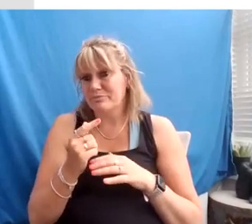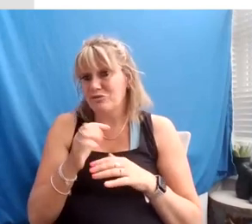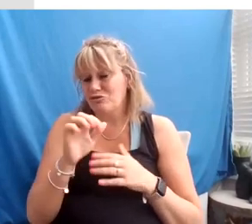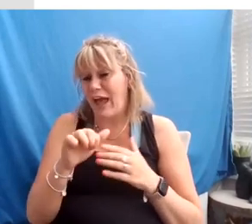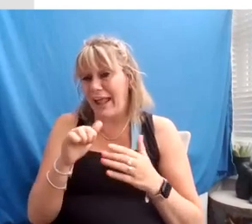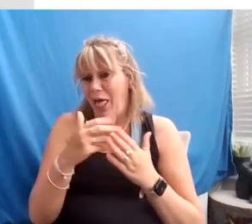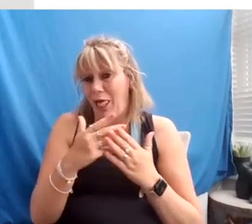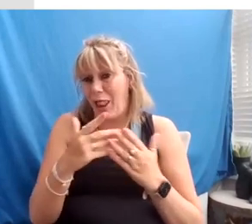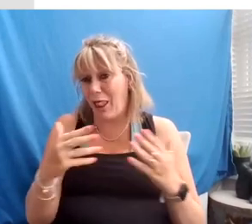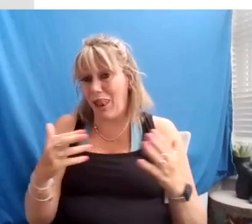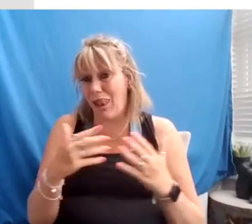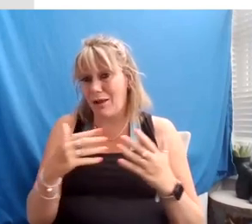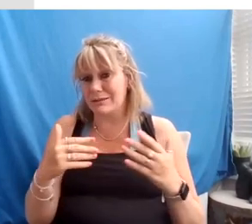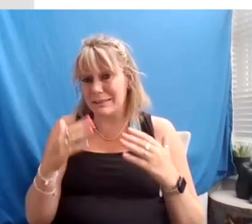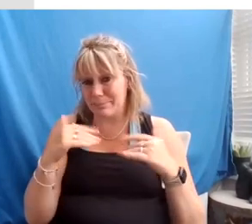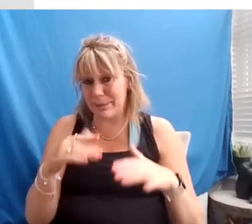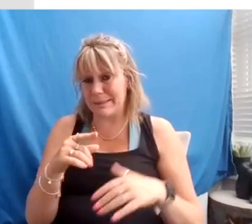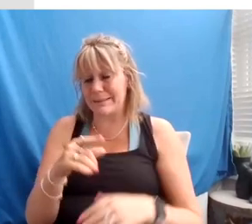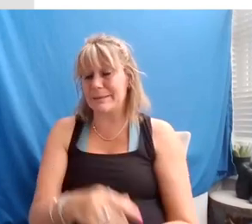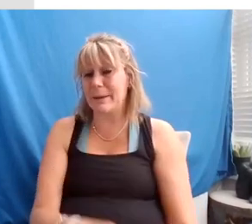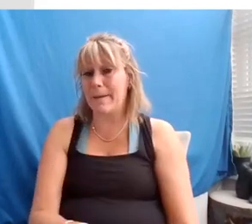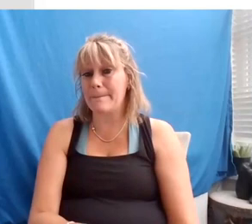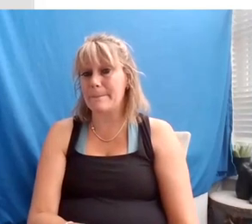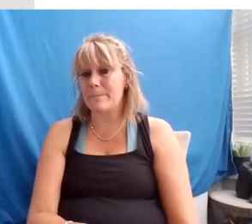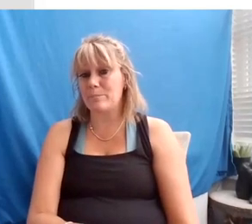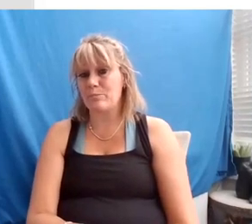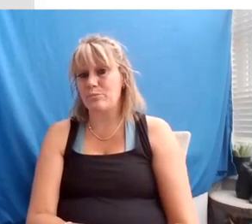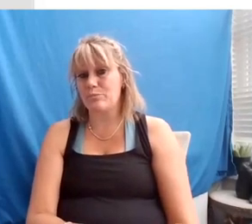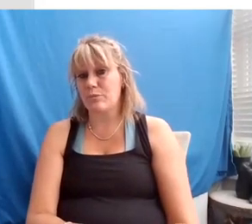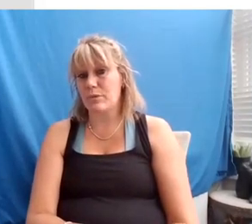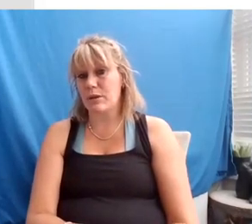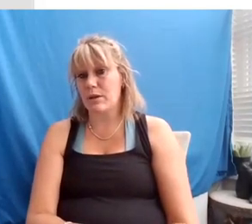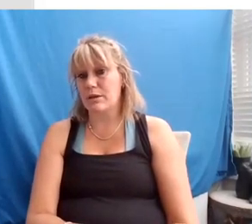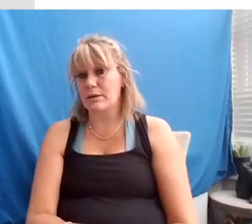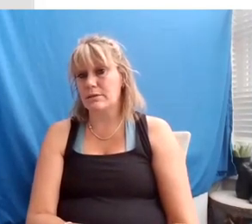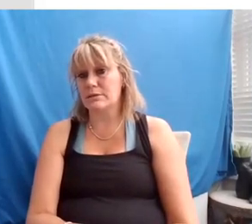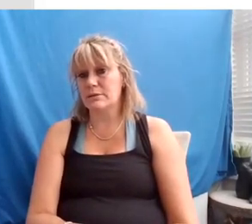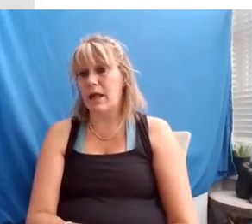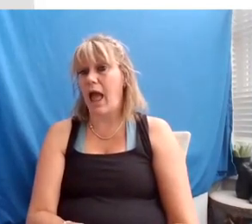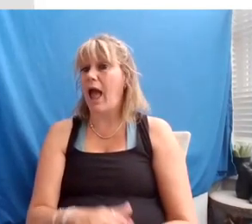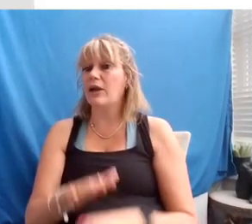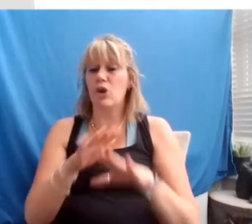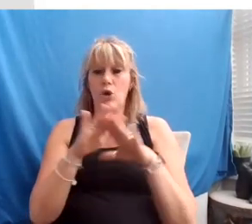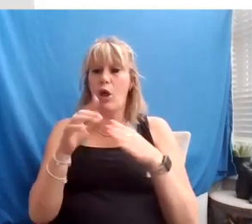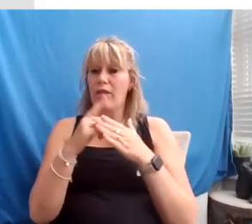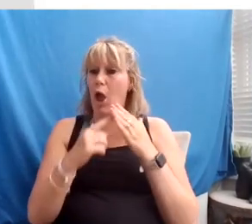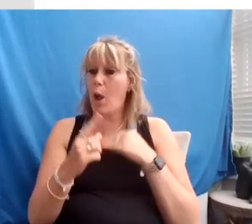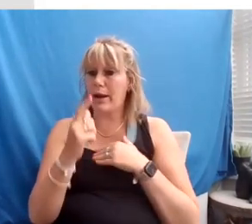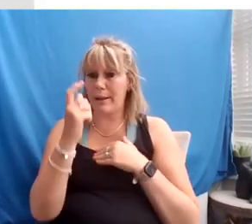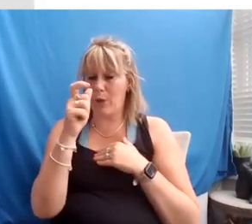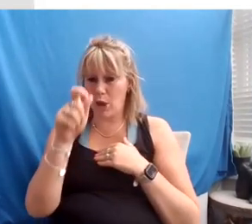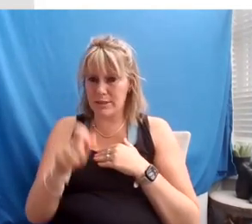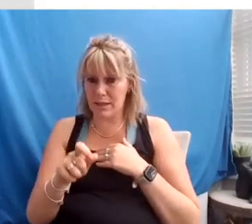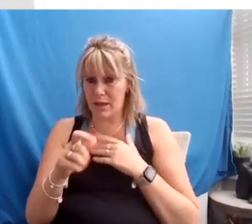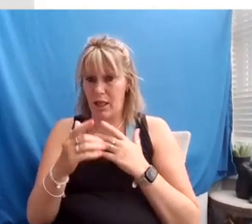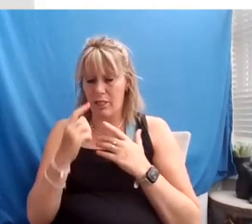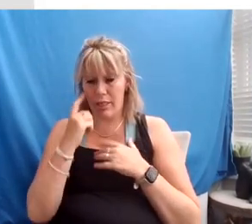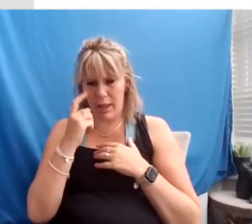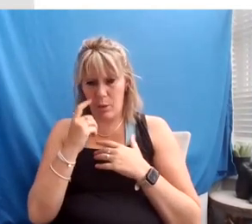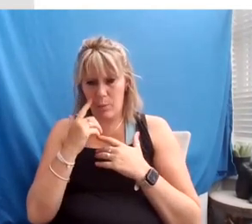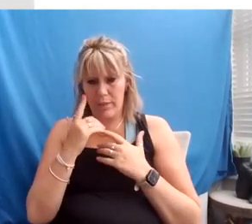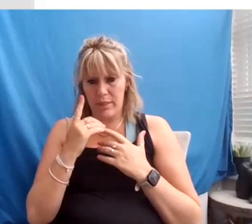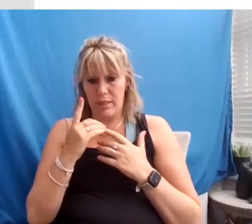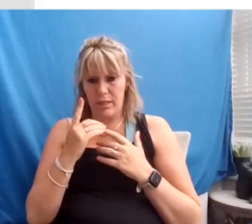done. Yes, and I think you're certainly not the only one, but I think in the coming year when we've got more